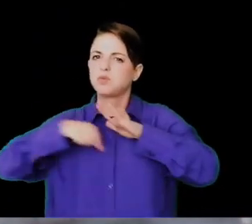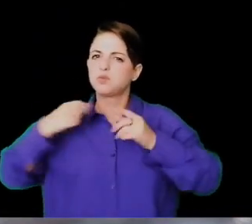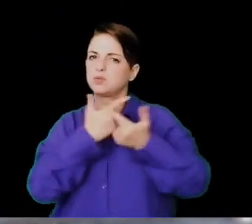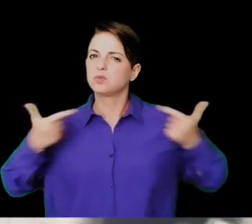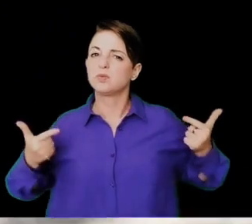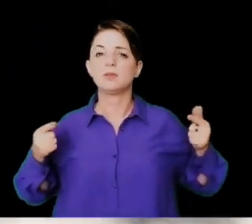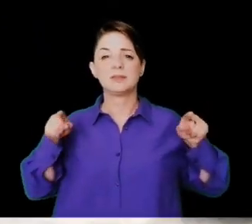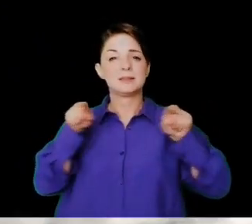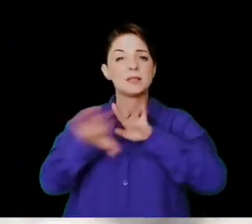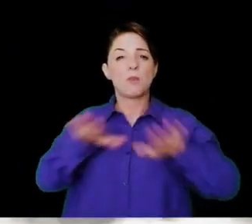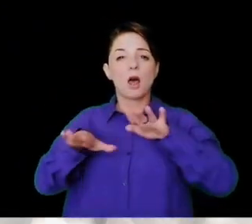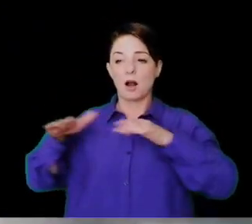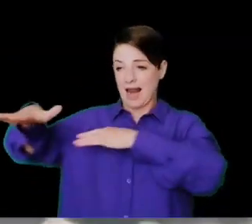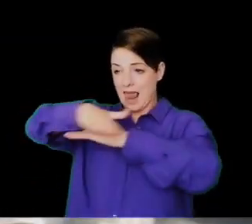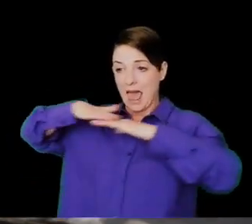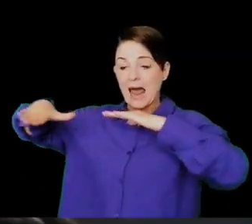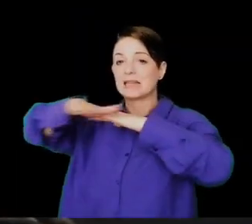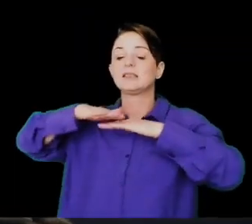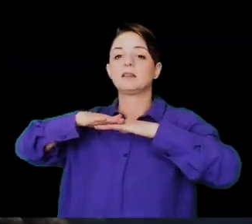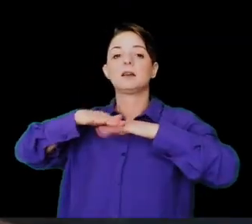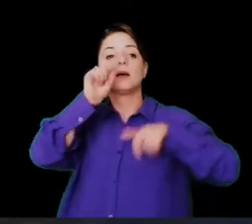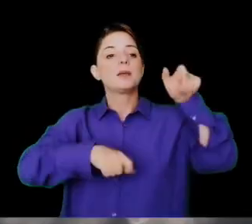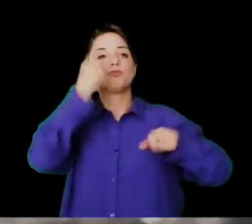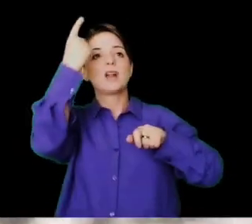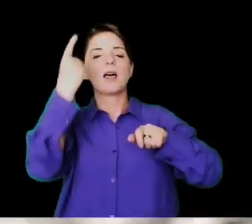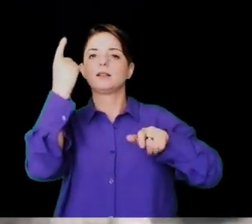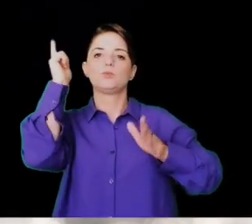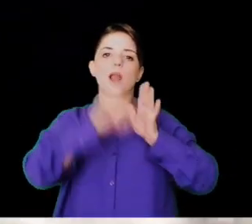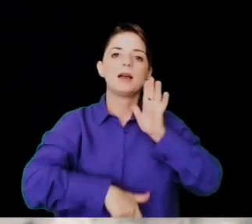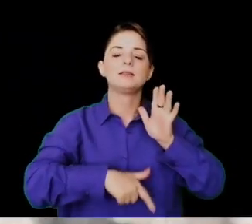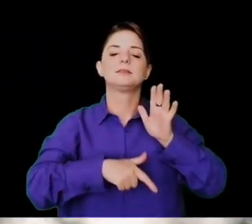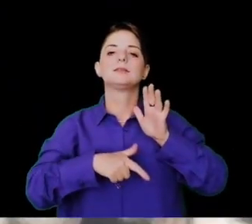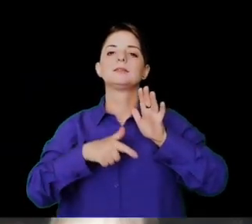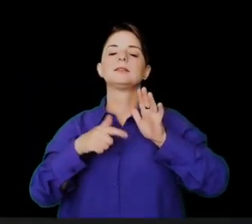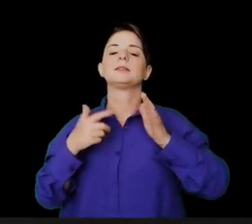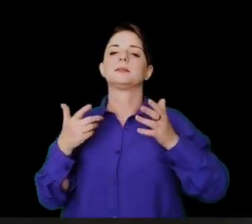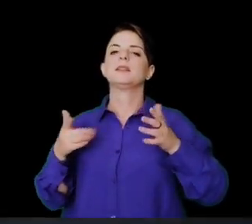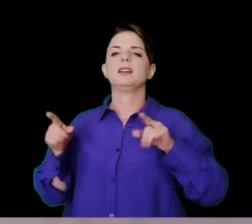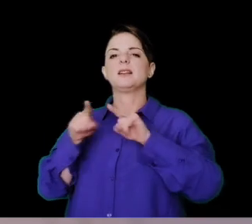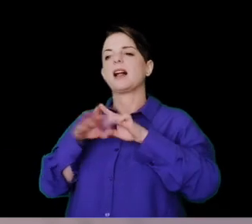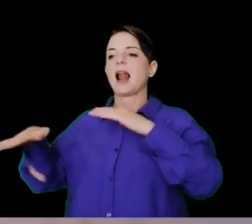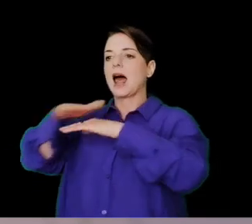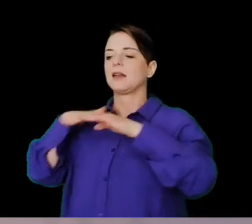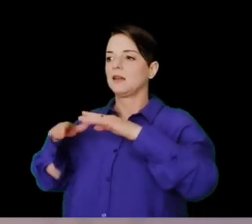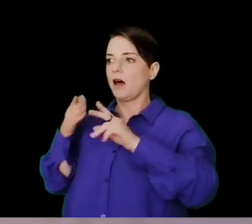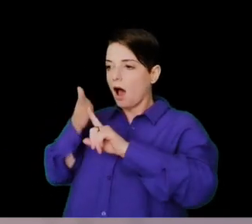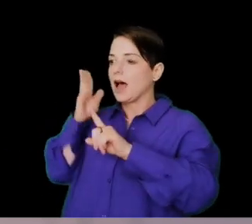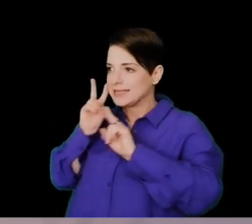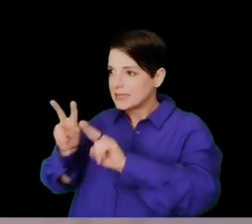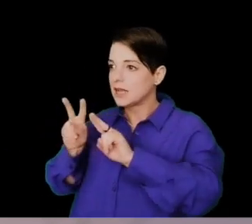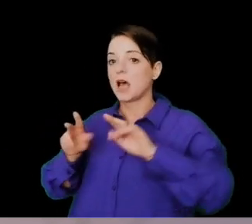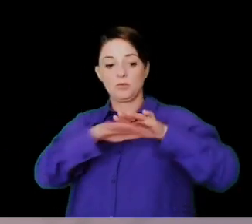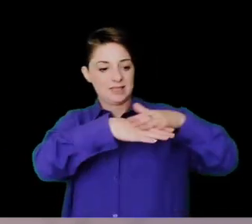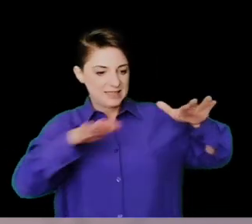overexploited our seas as we have overexploited some of our land has come very much later than what happened in the